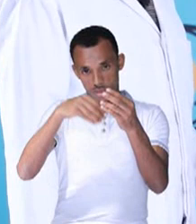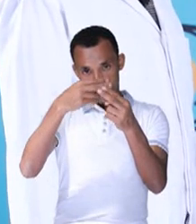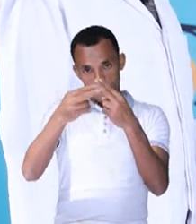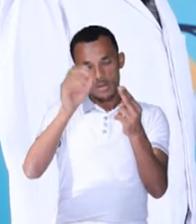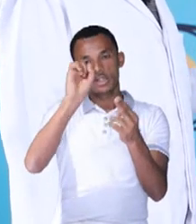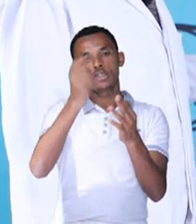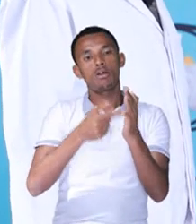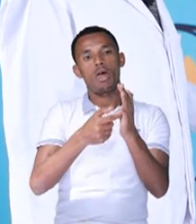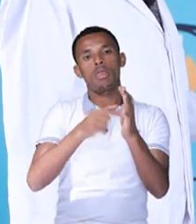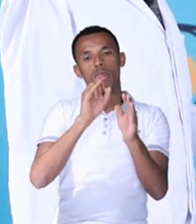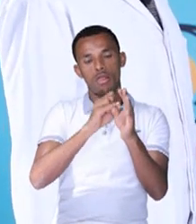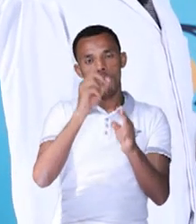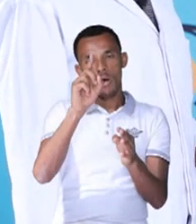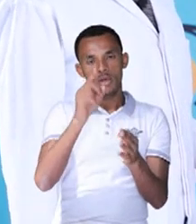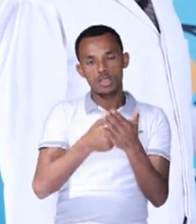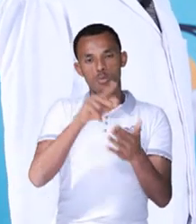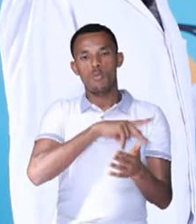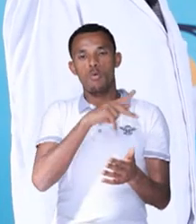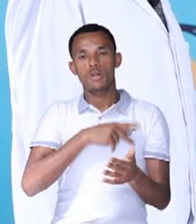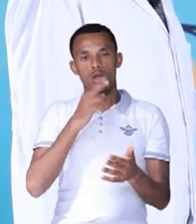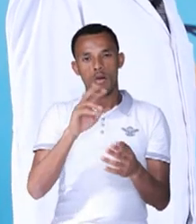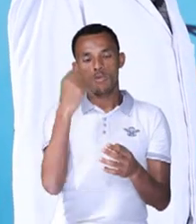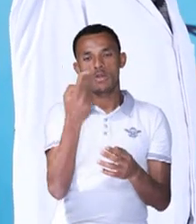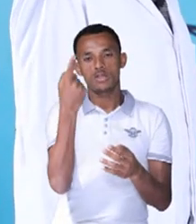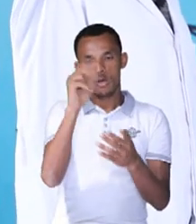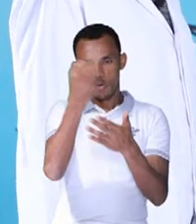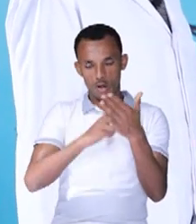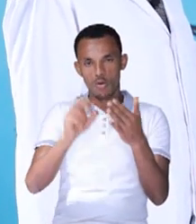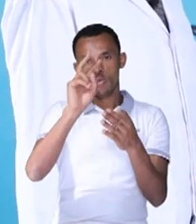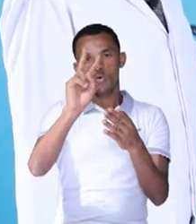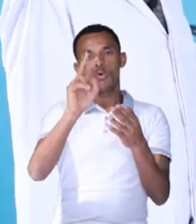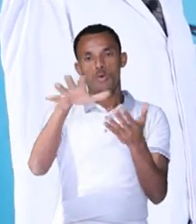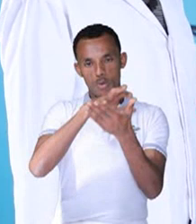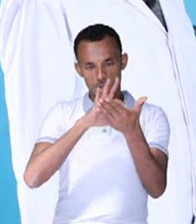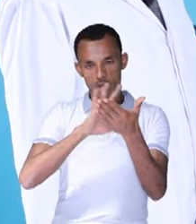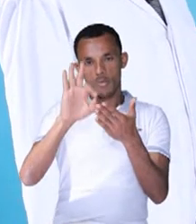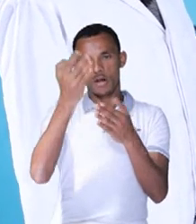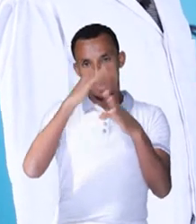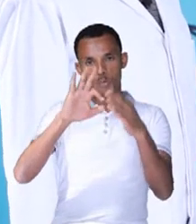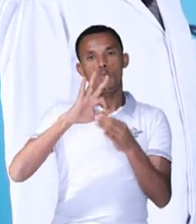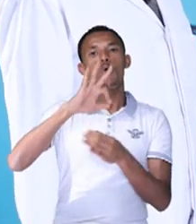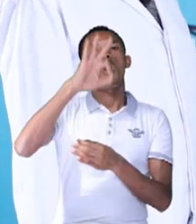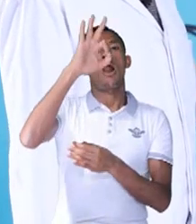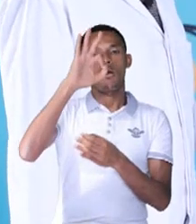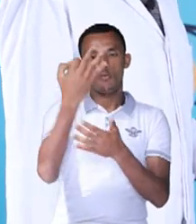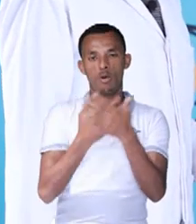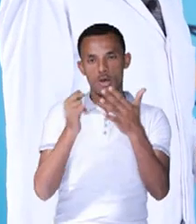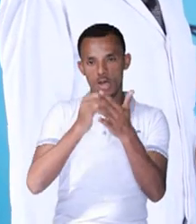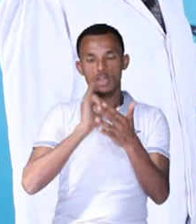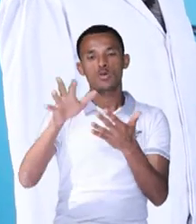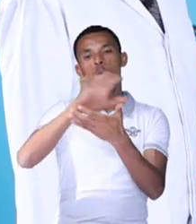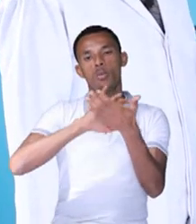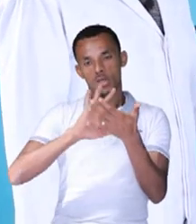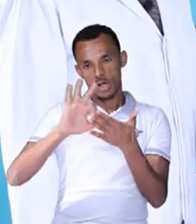1. So these three properties are important. The product of two complex numbers in polar form, it is a